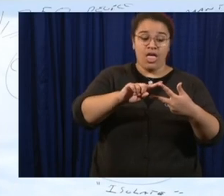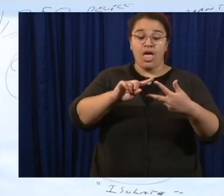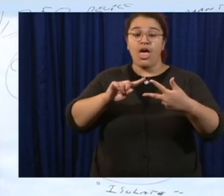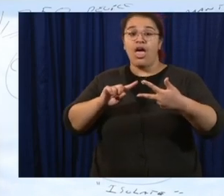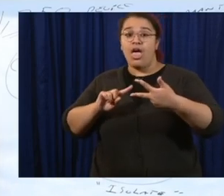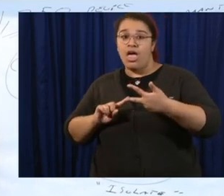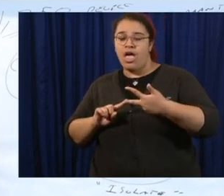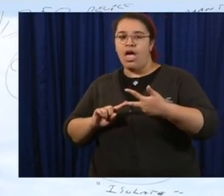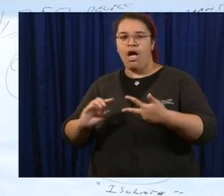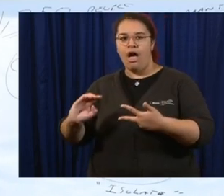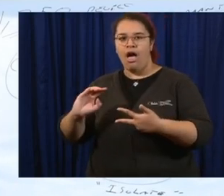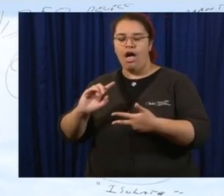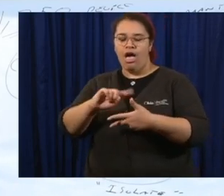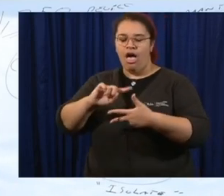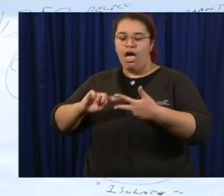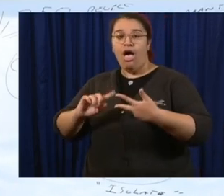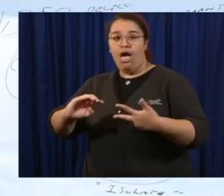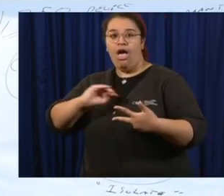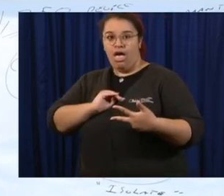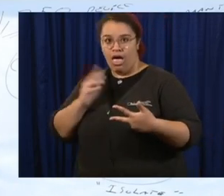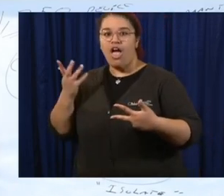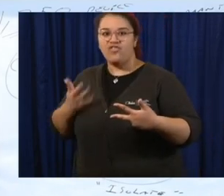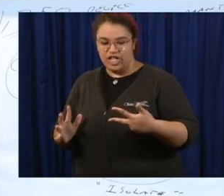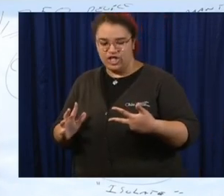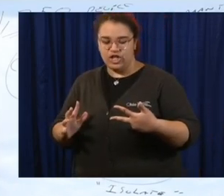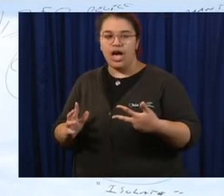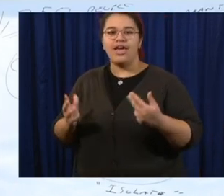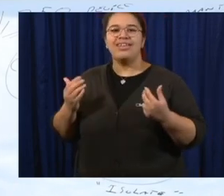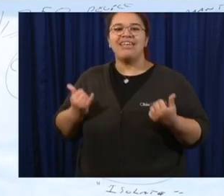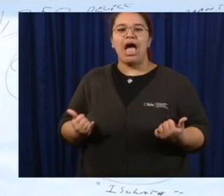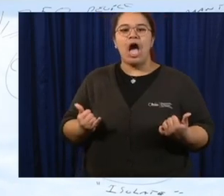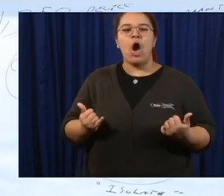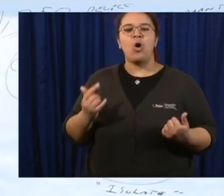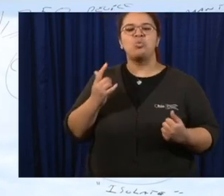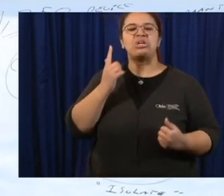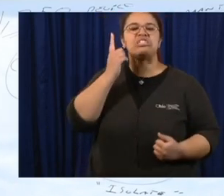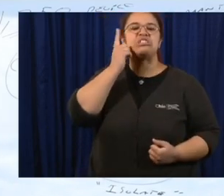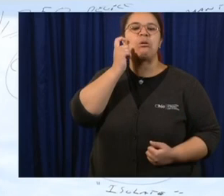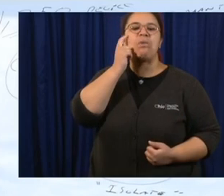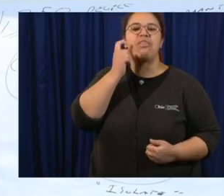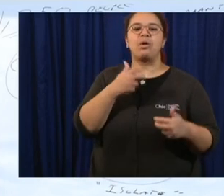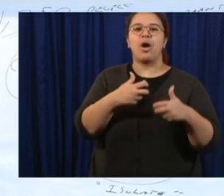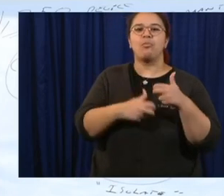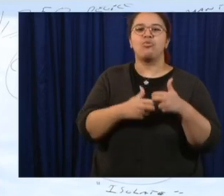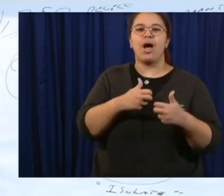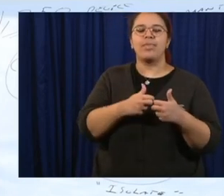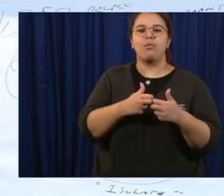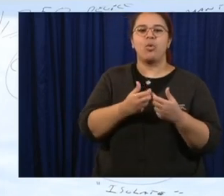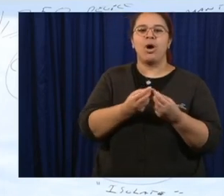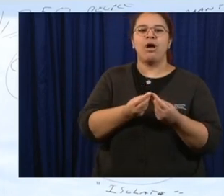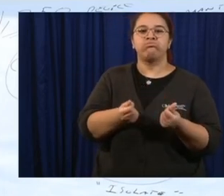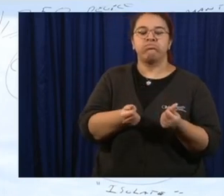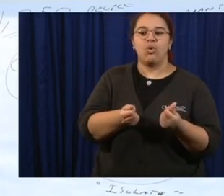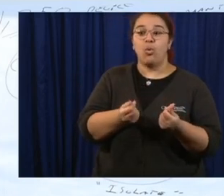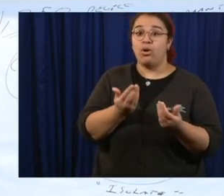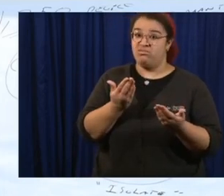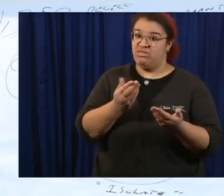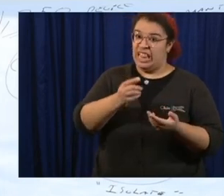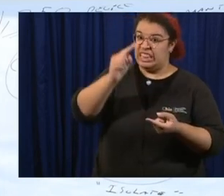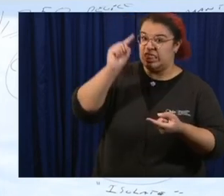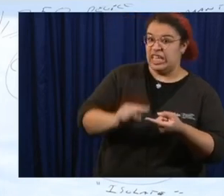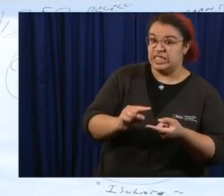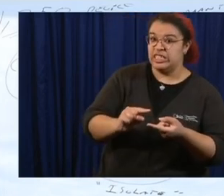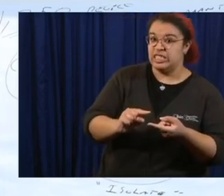of swabs, we think that problem is going to disappear or certainly dramatically lessen, and we think that people will have